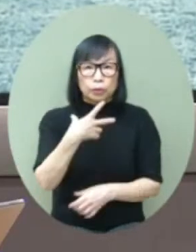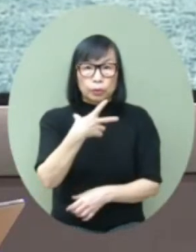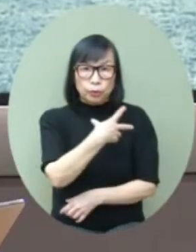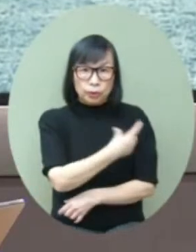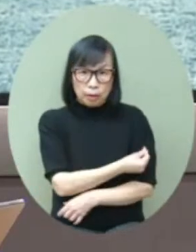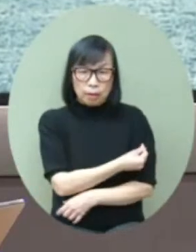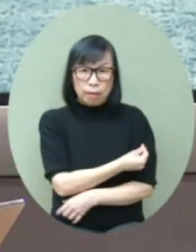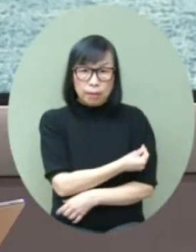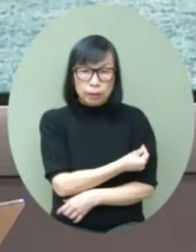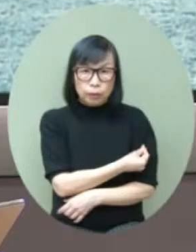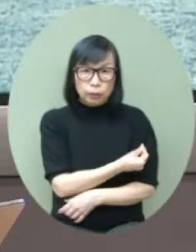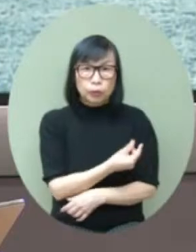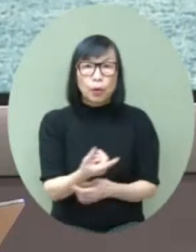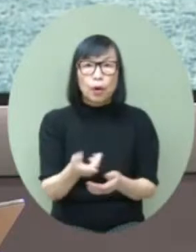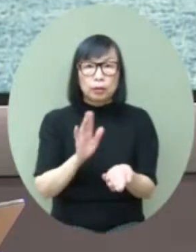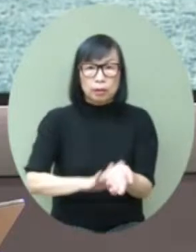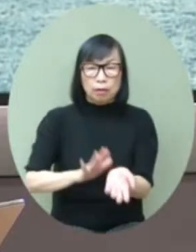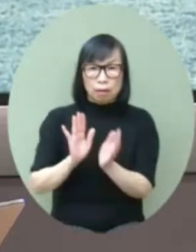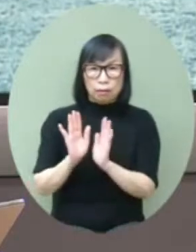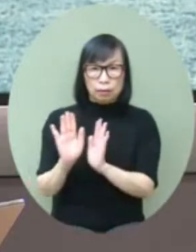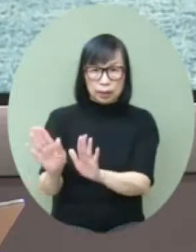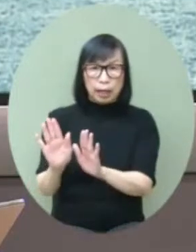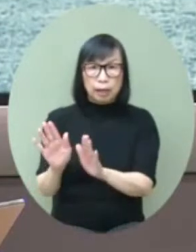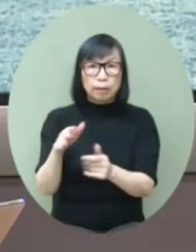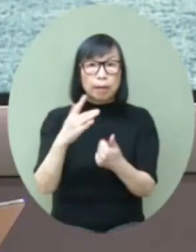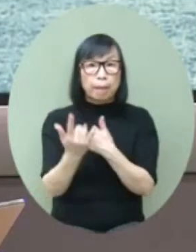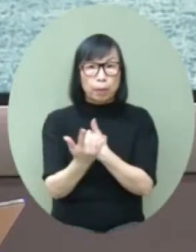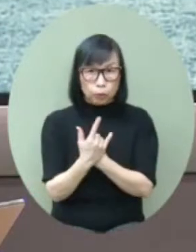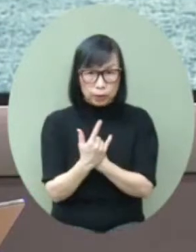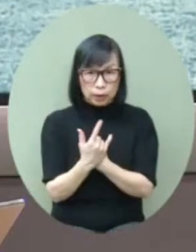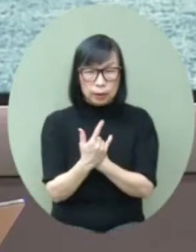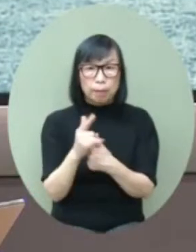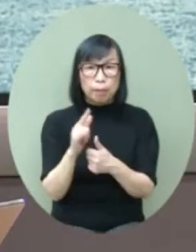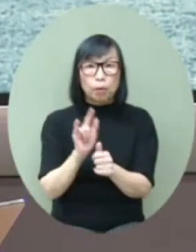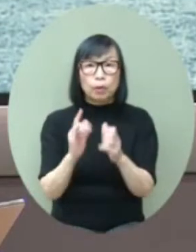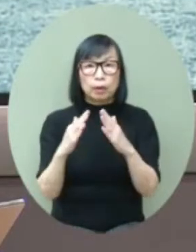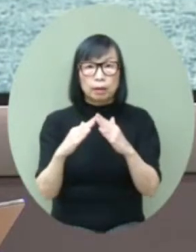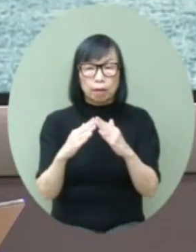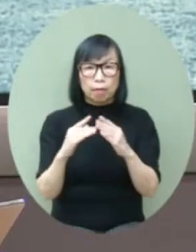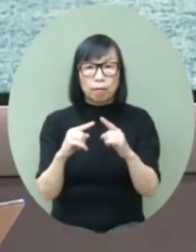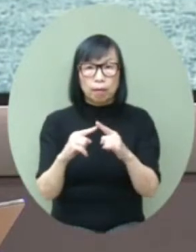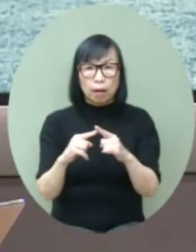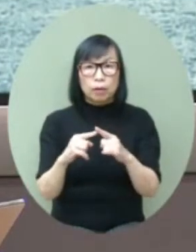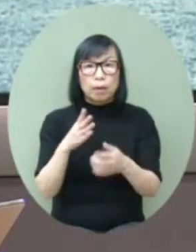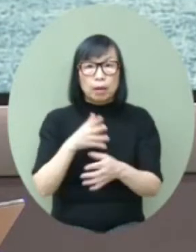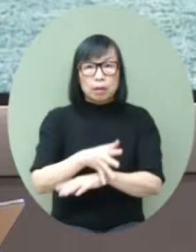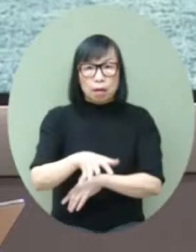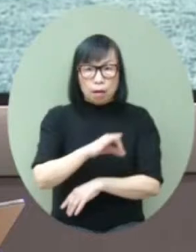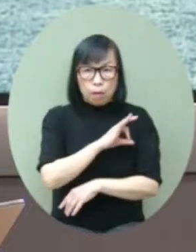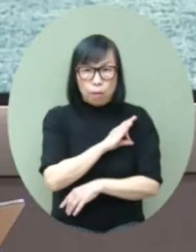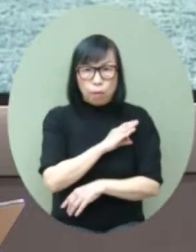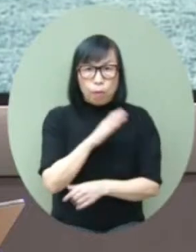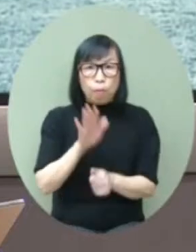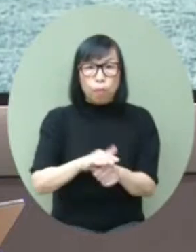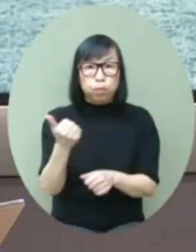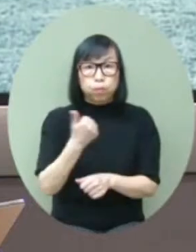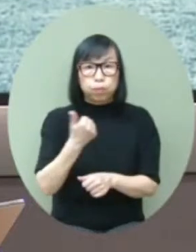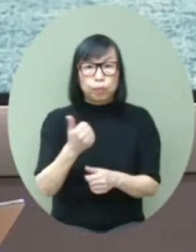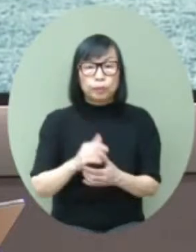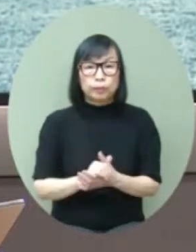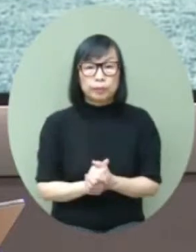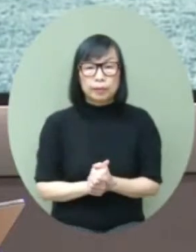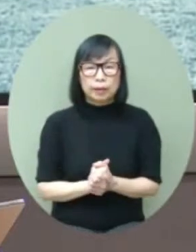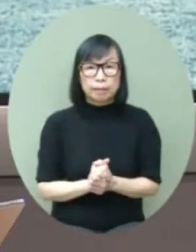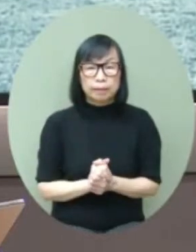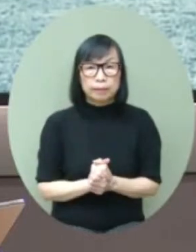be minimized. So getting the jab would be protecting yourself, your family